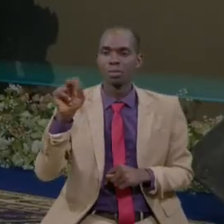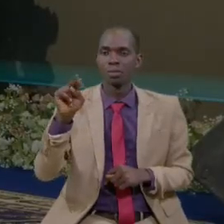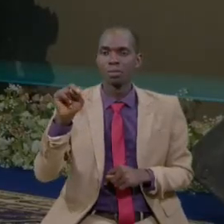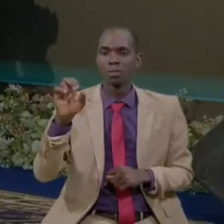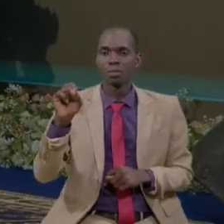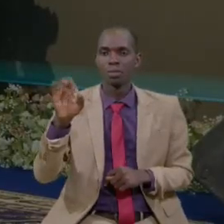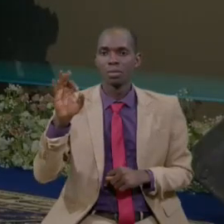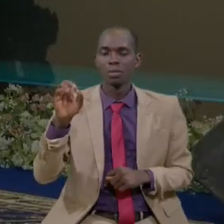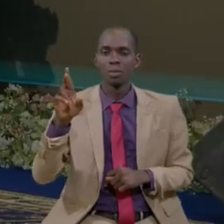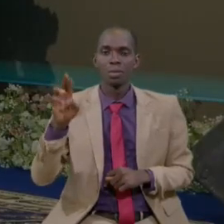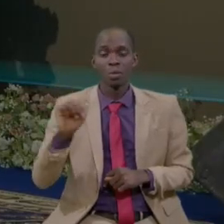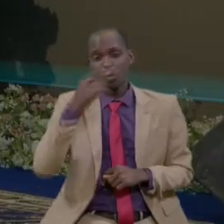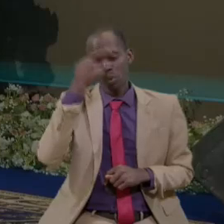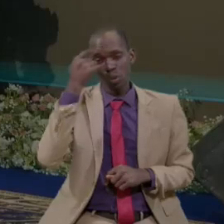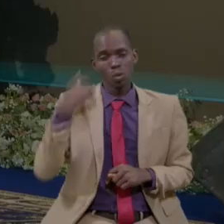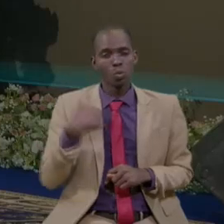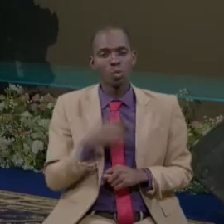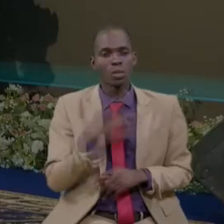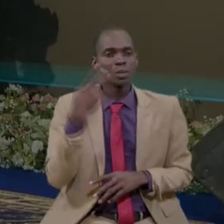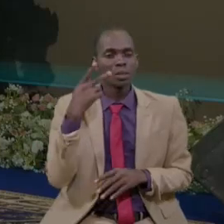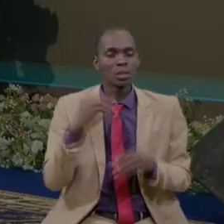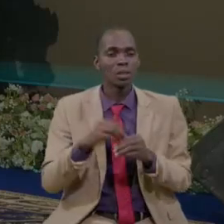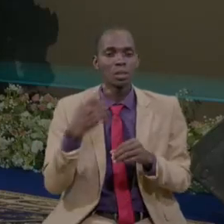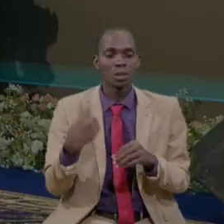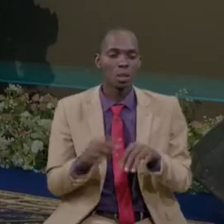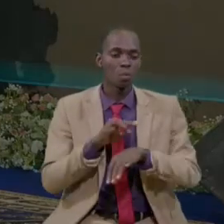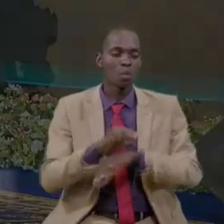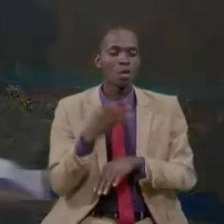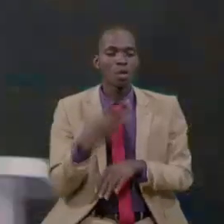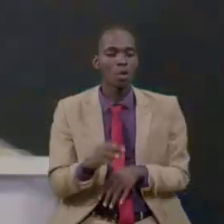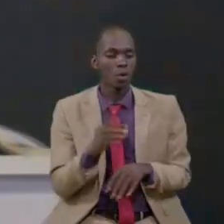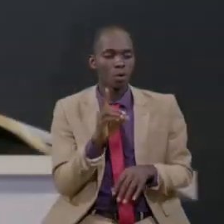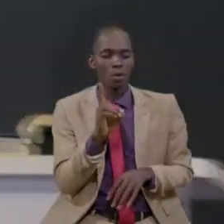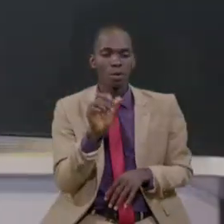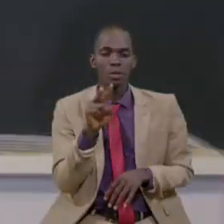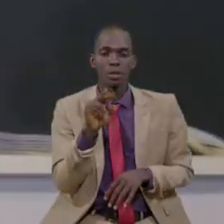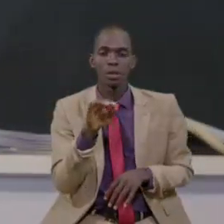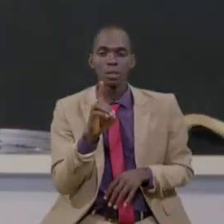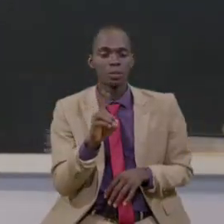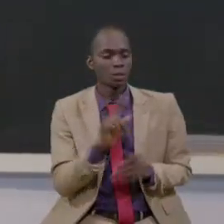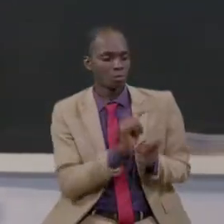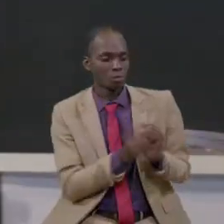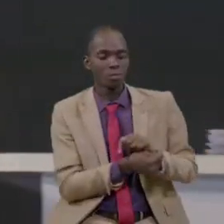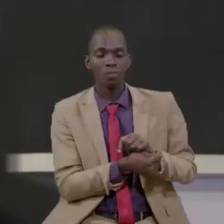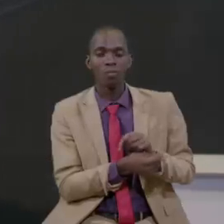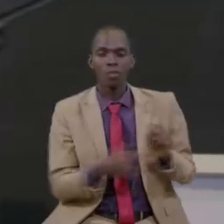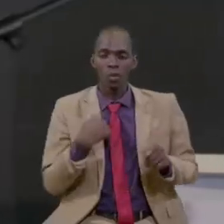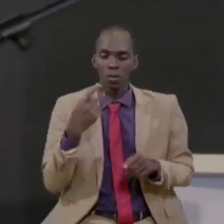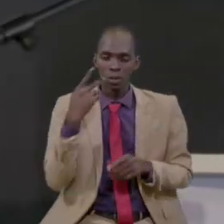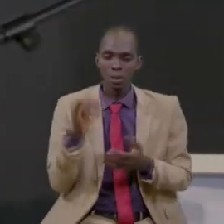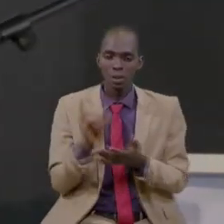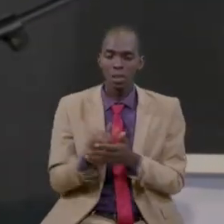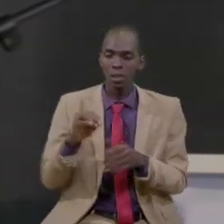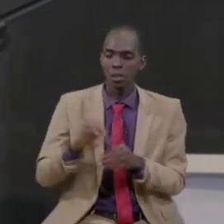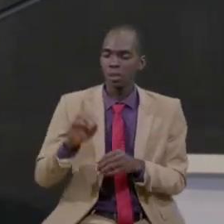David, transform. We'll see the ministry of Elisha transform. Here we are now